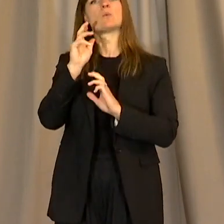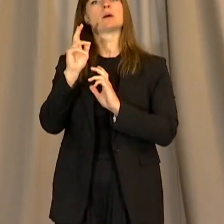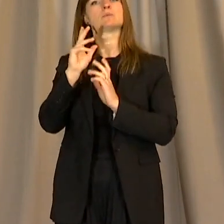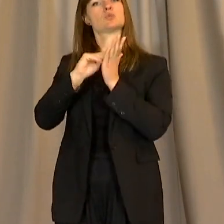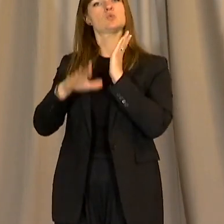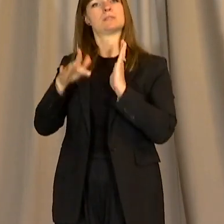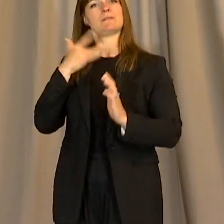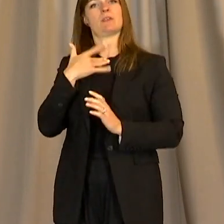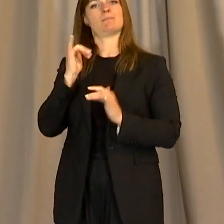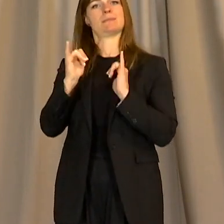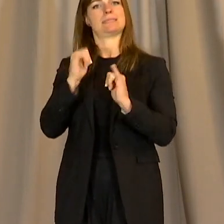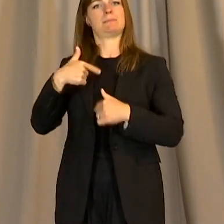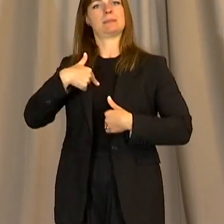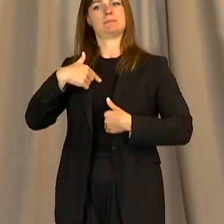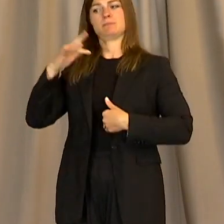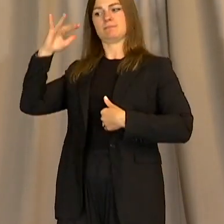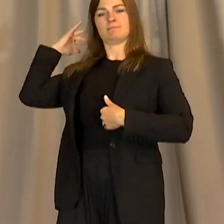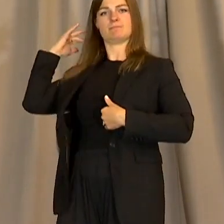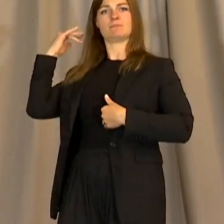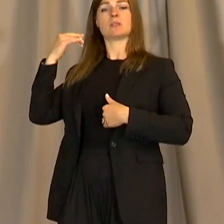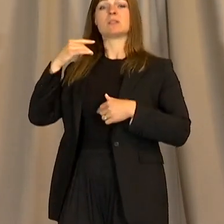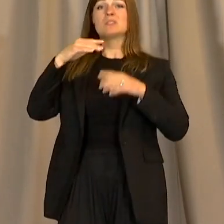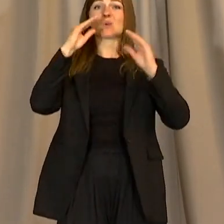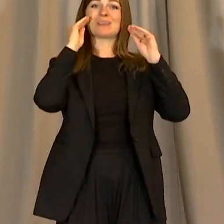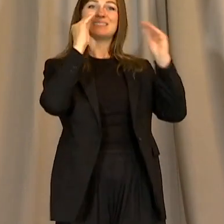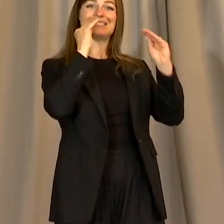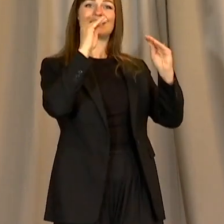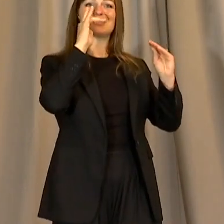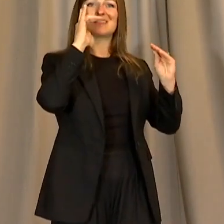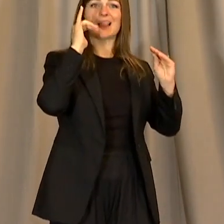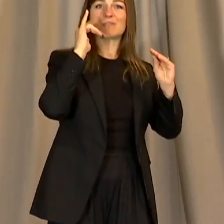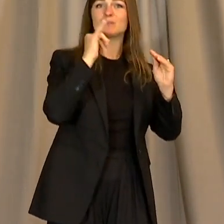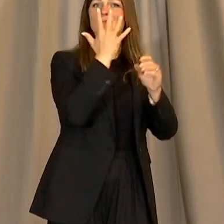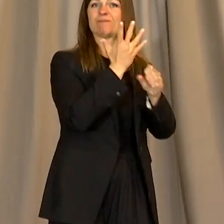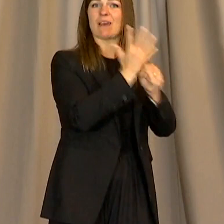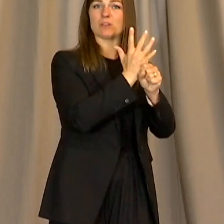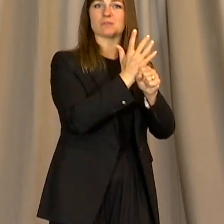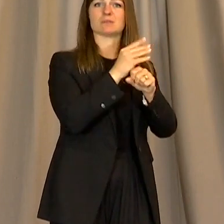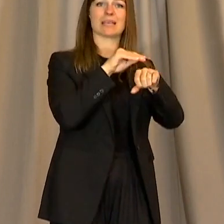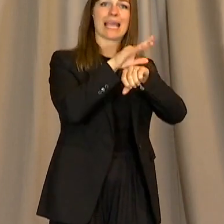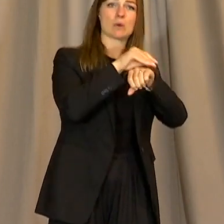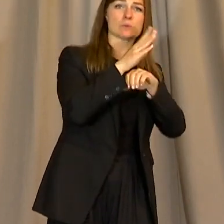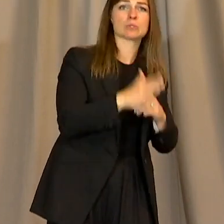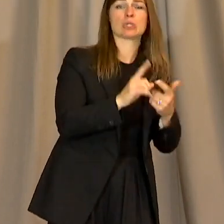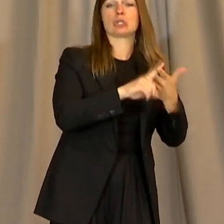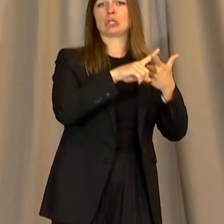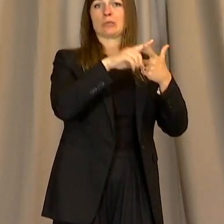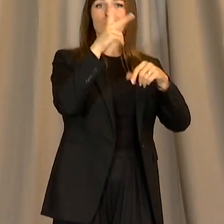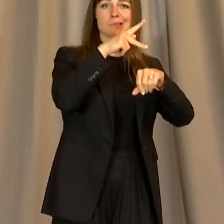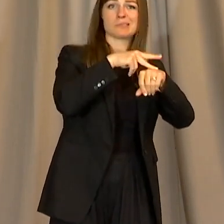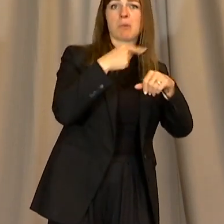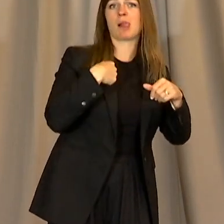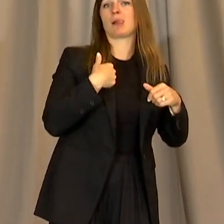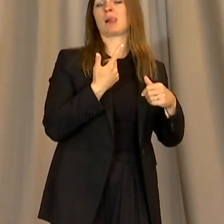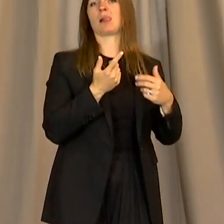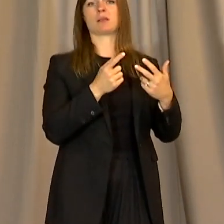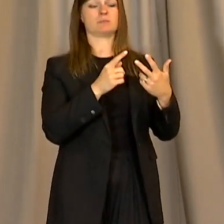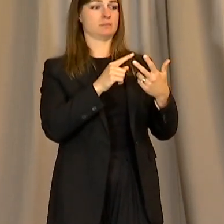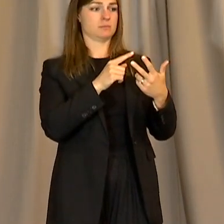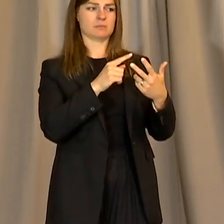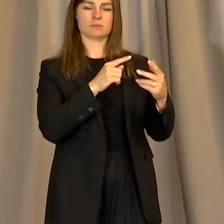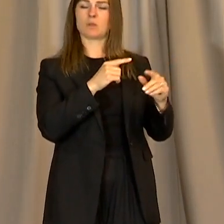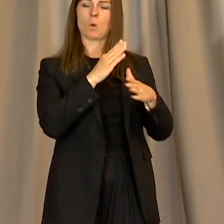California for 5 years, was a counselor and a principal. But I was very cognizant of the images that we